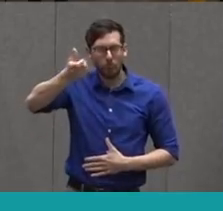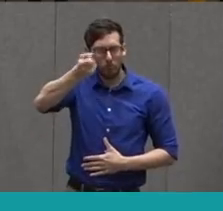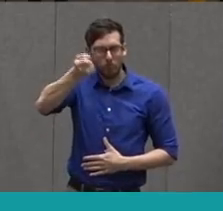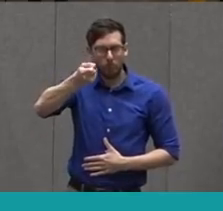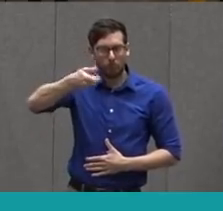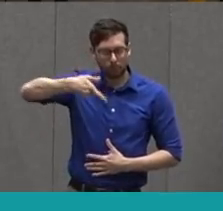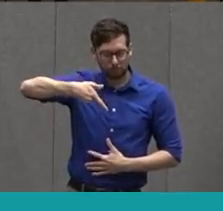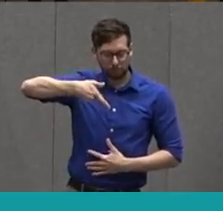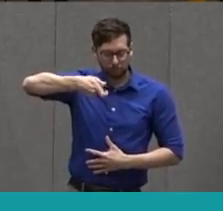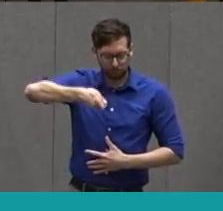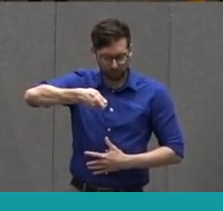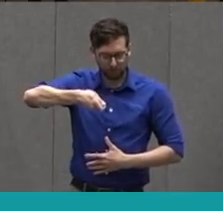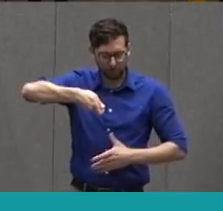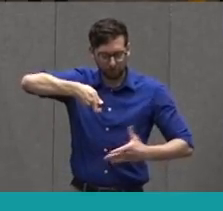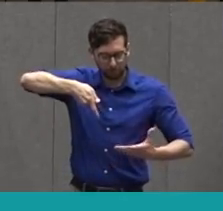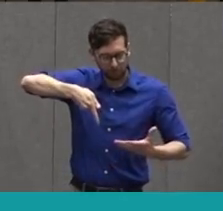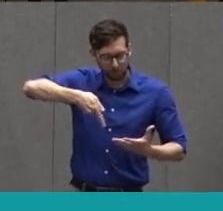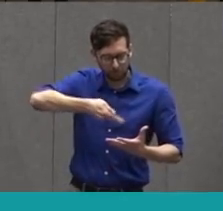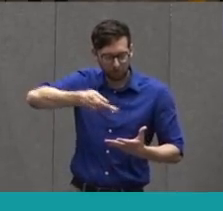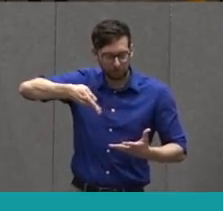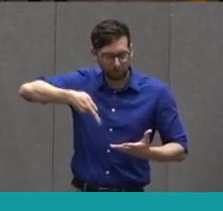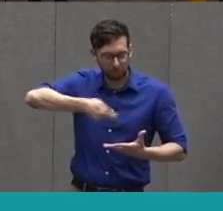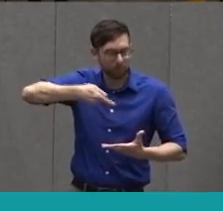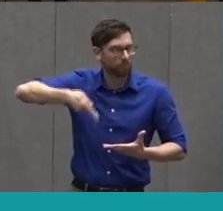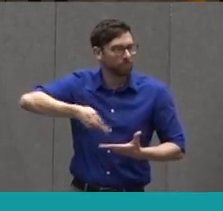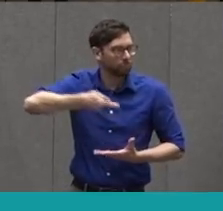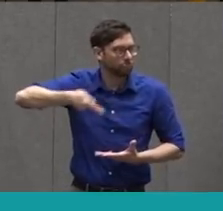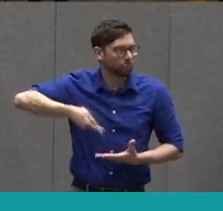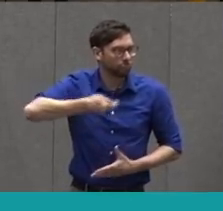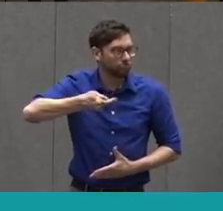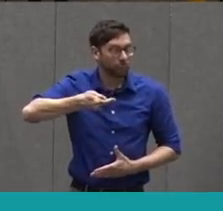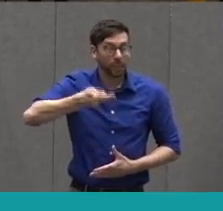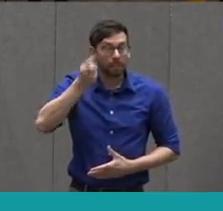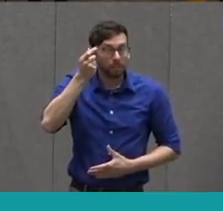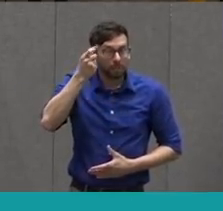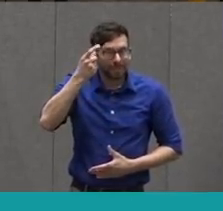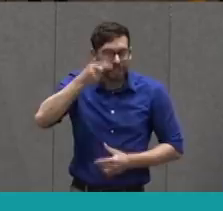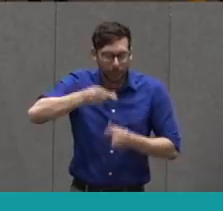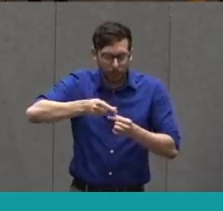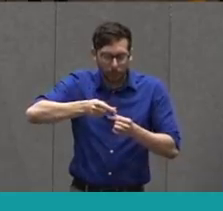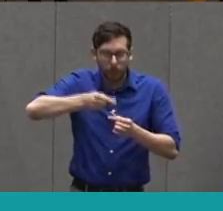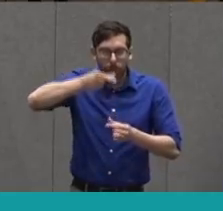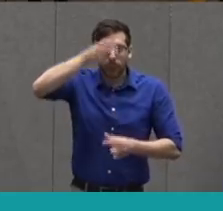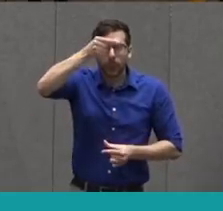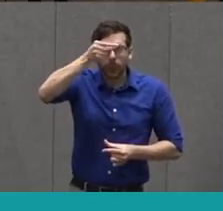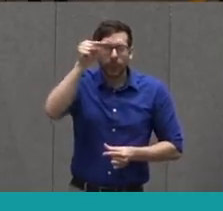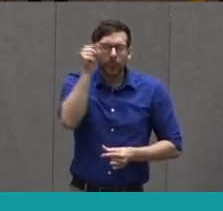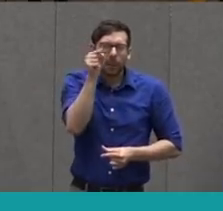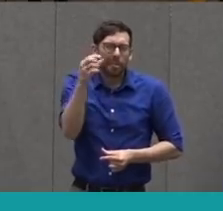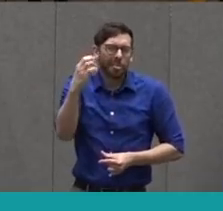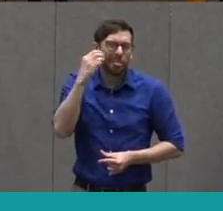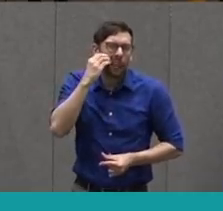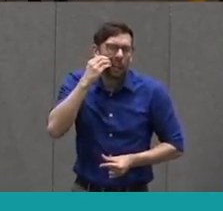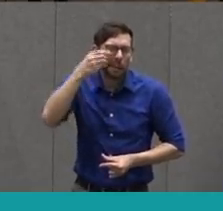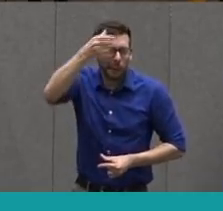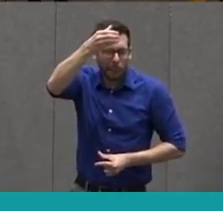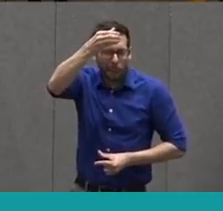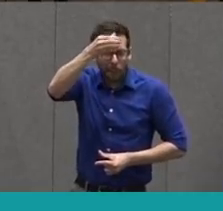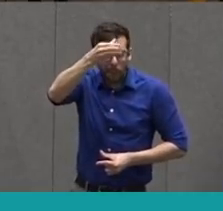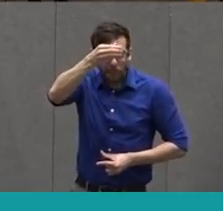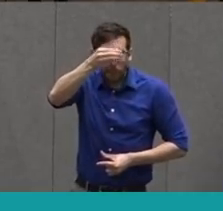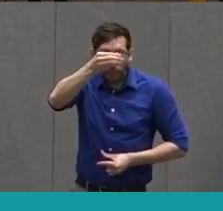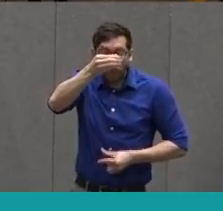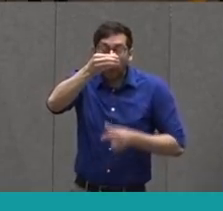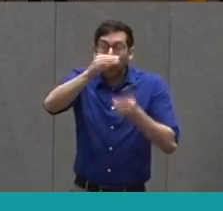So it's thicker on the top, and then it narrows down. It gets thinner towards the bottom. It's